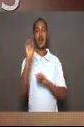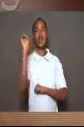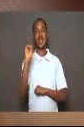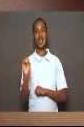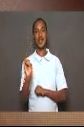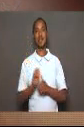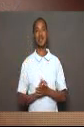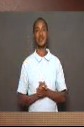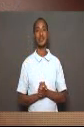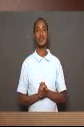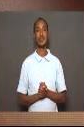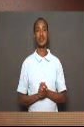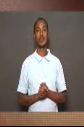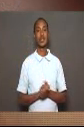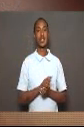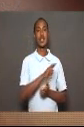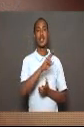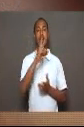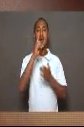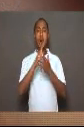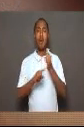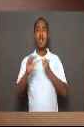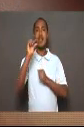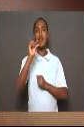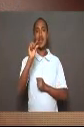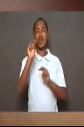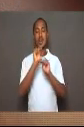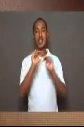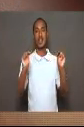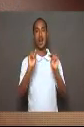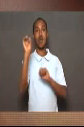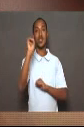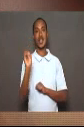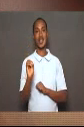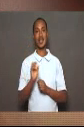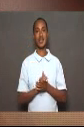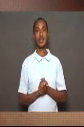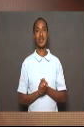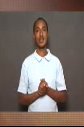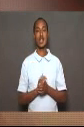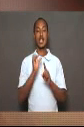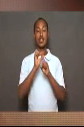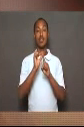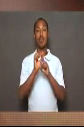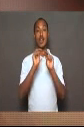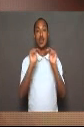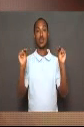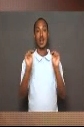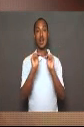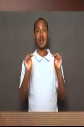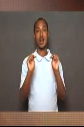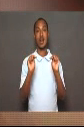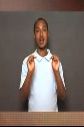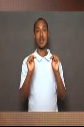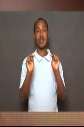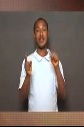oxides. There are only a few neutral oxides. The word neutral